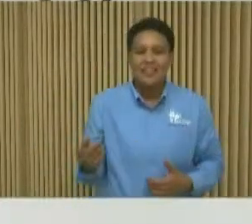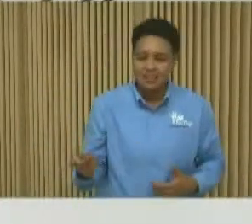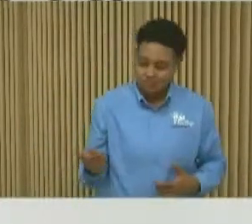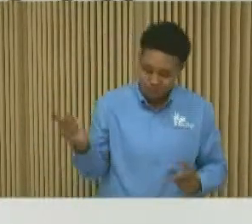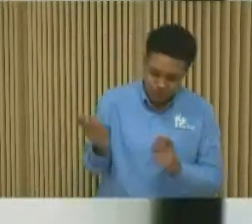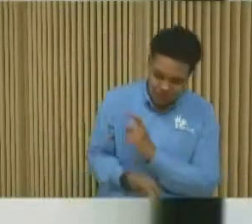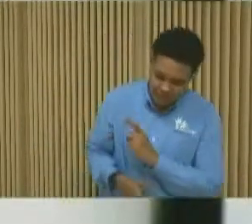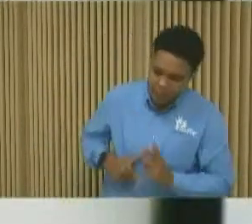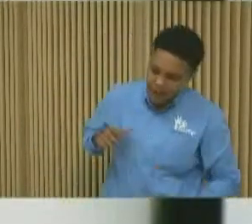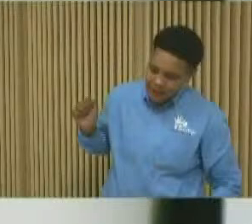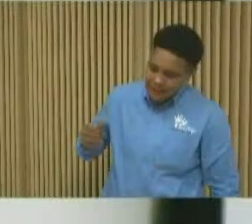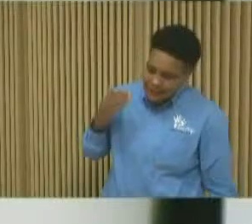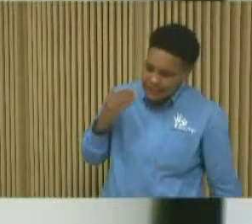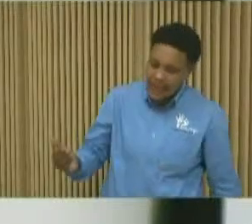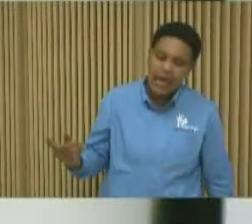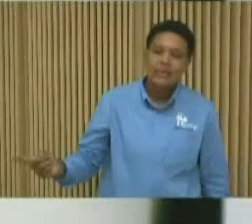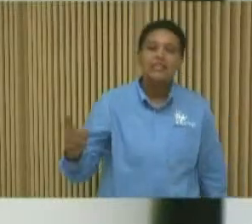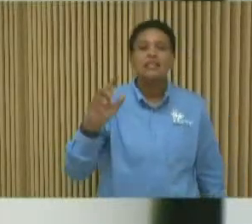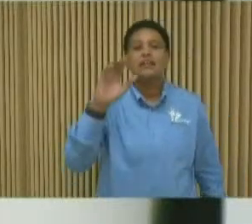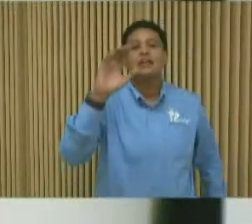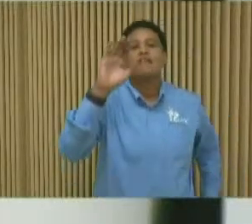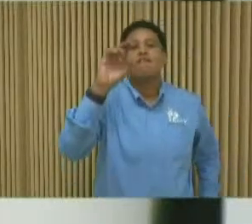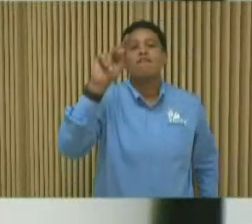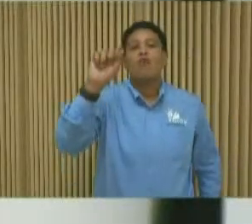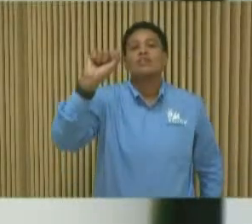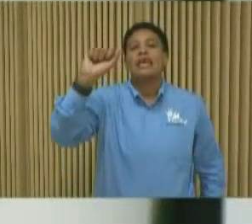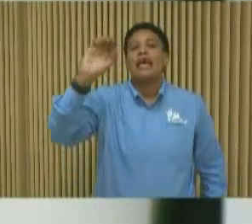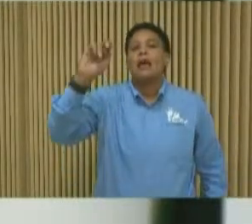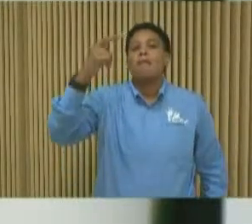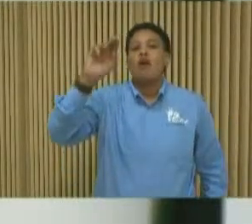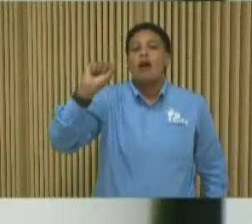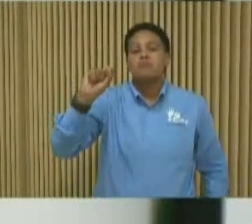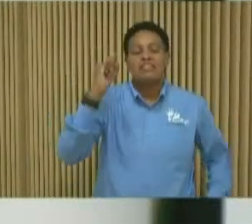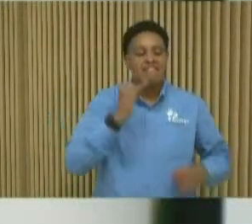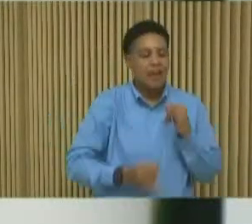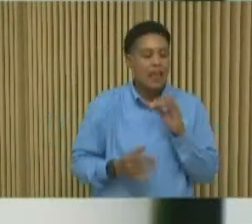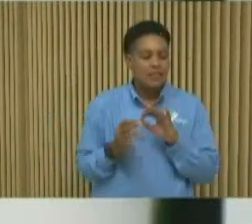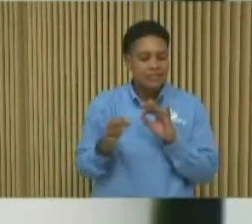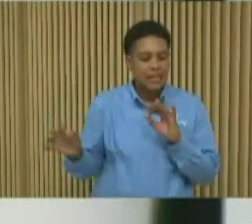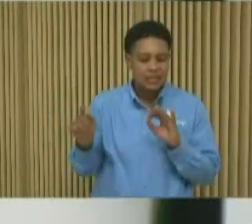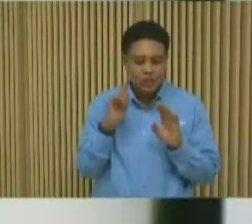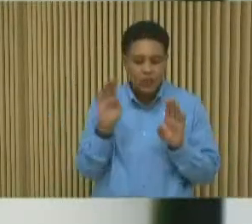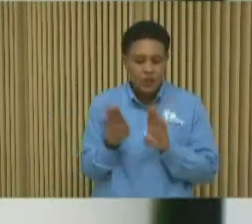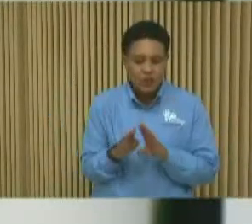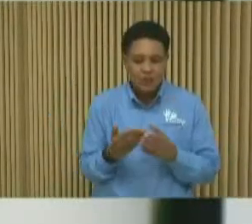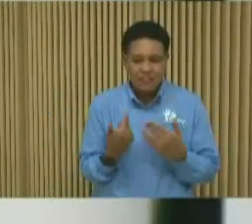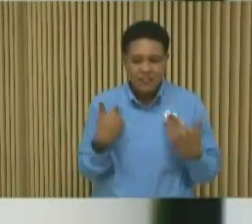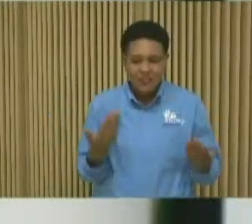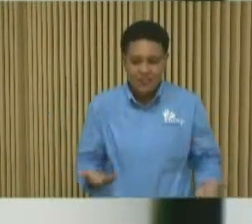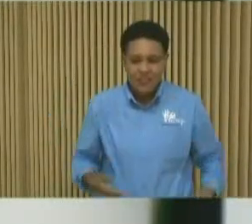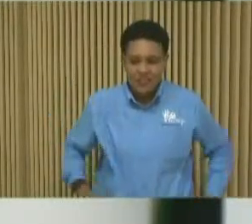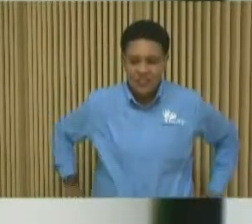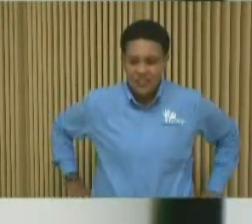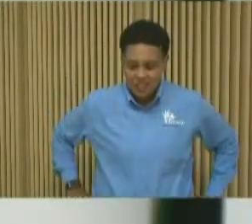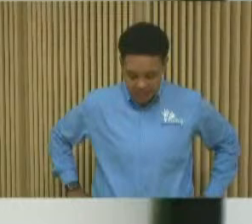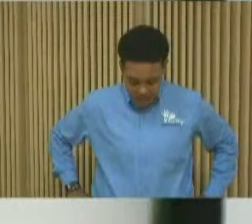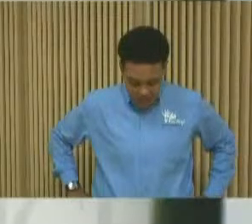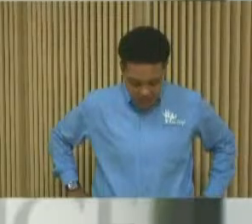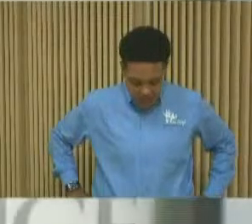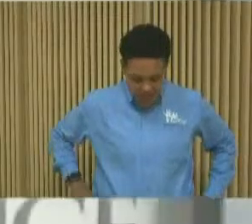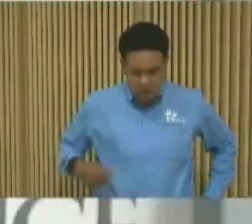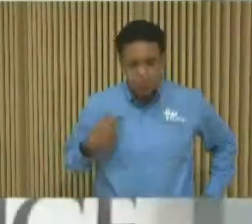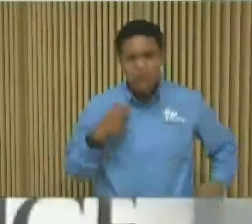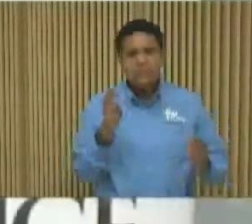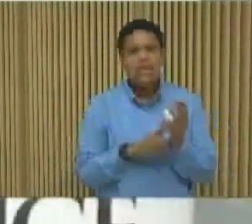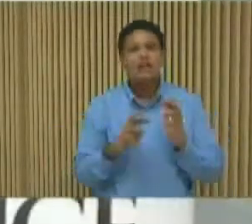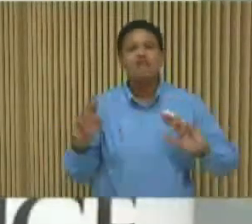much, Mrs. Palmer. Mrs. Folks Abrams, just a final sentence to close us out before we go. Okay, we stand ready